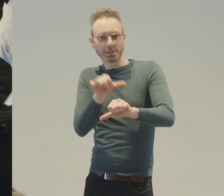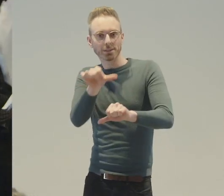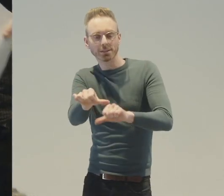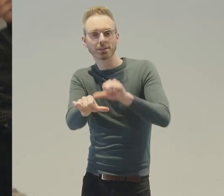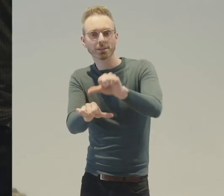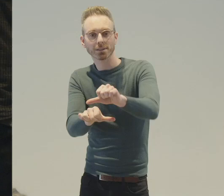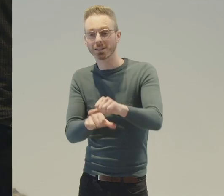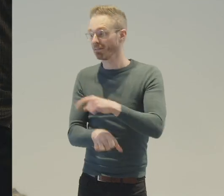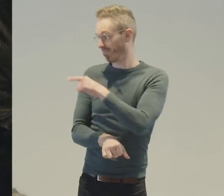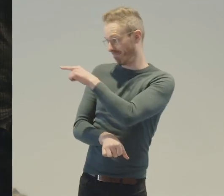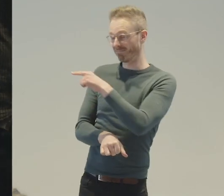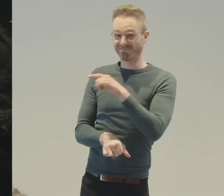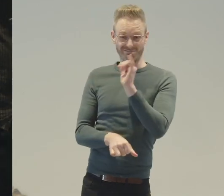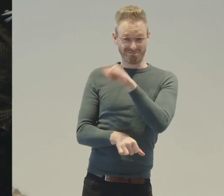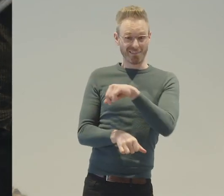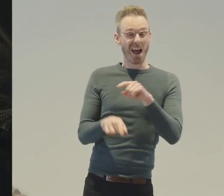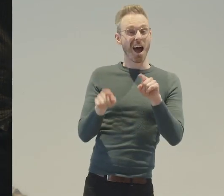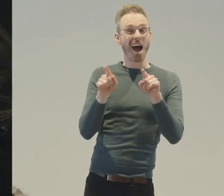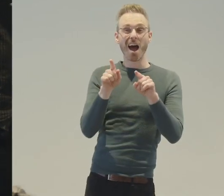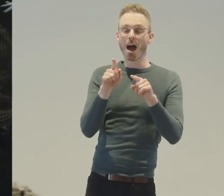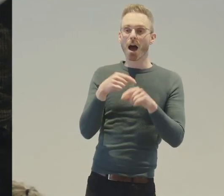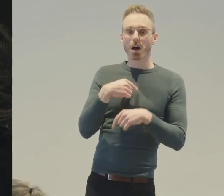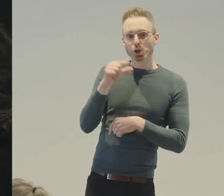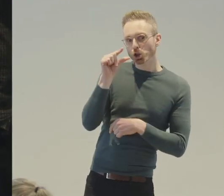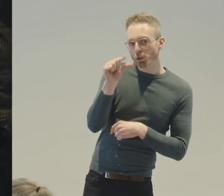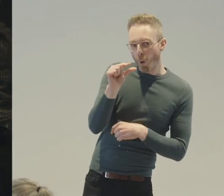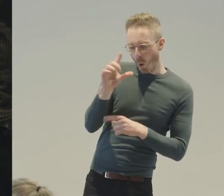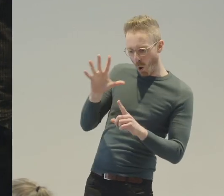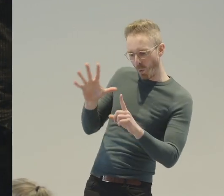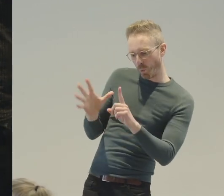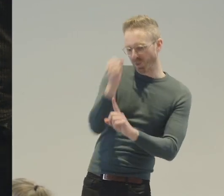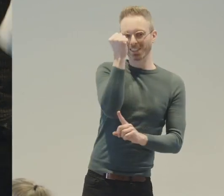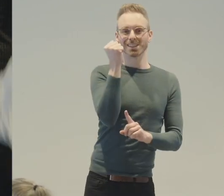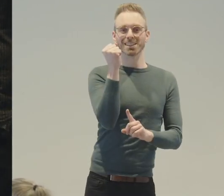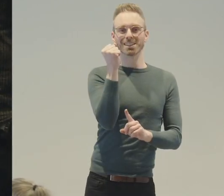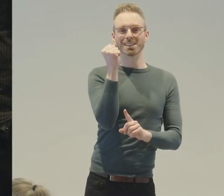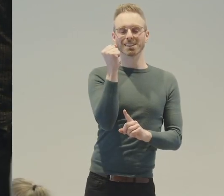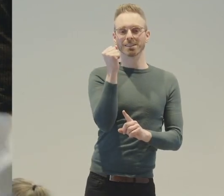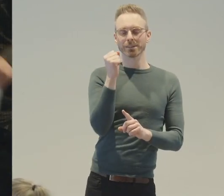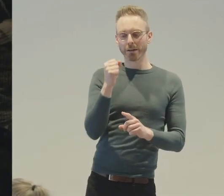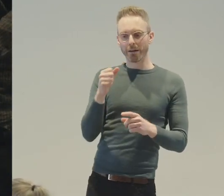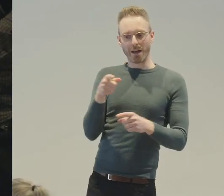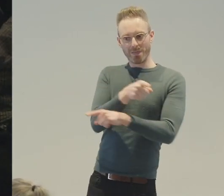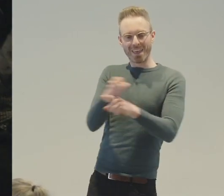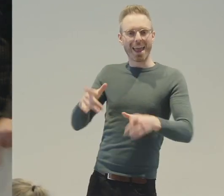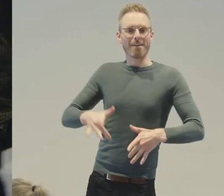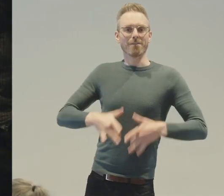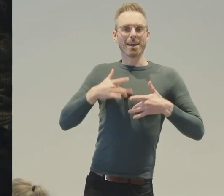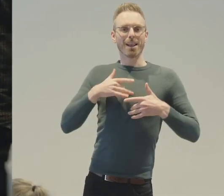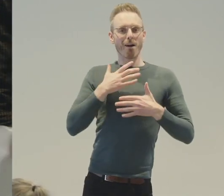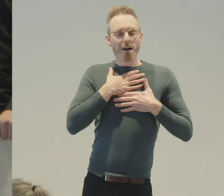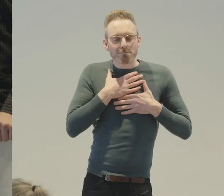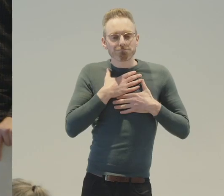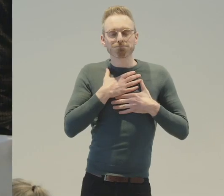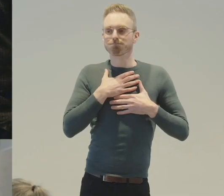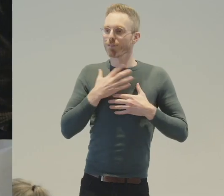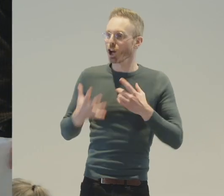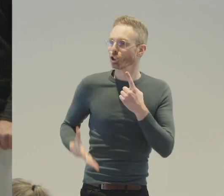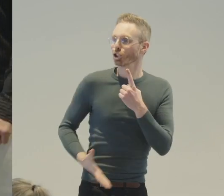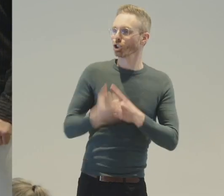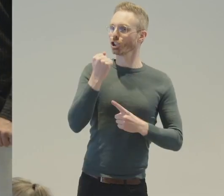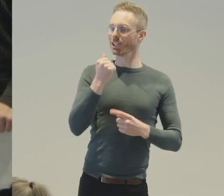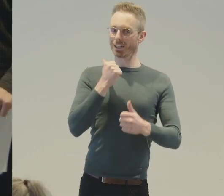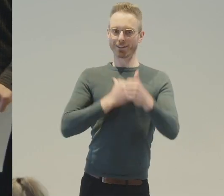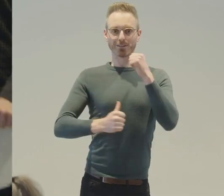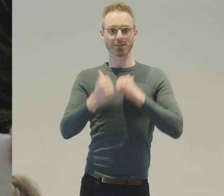might get to get to a kind of what other people might see as kind of a huge win. Yeah. And you were offering your expertise in terms of your